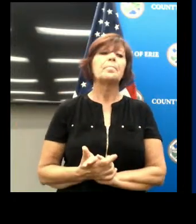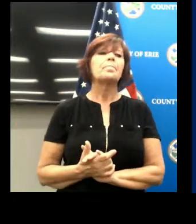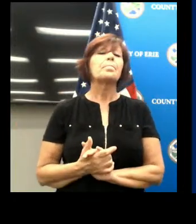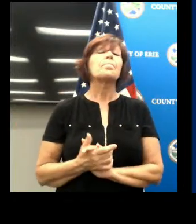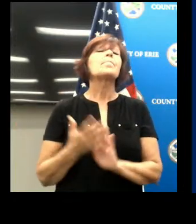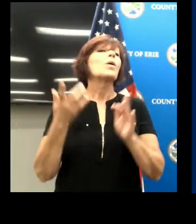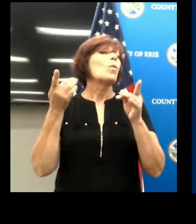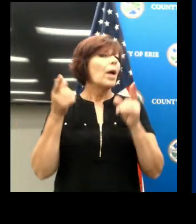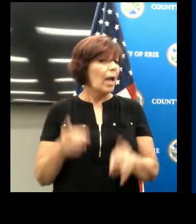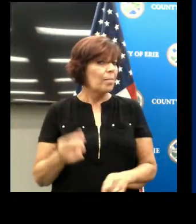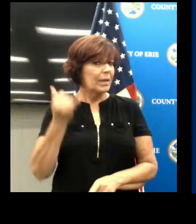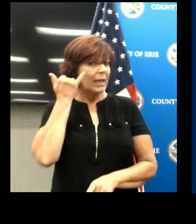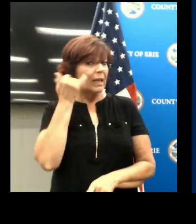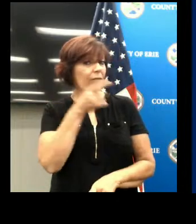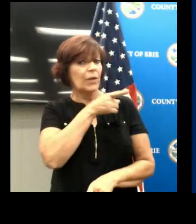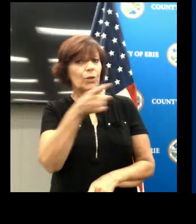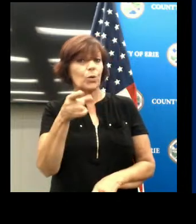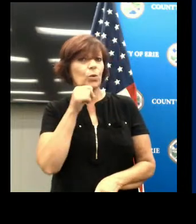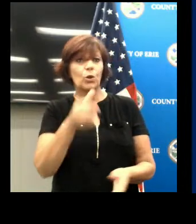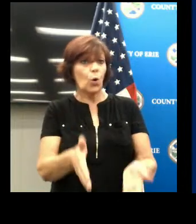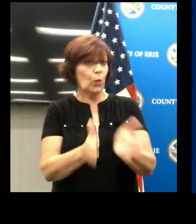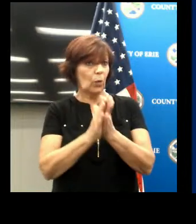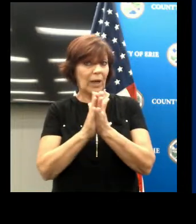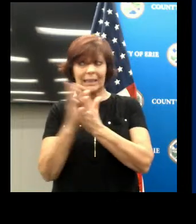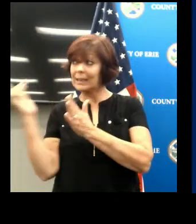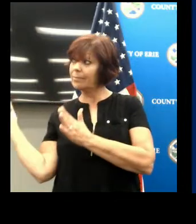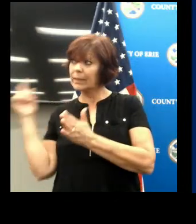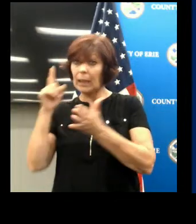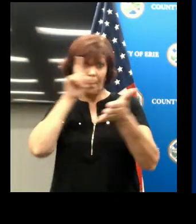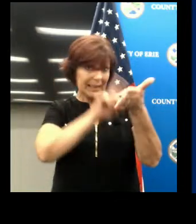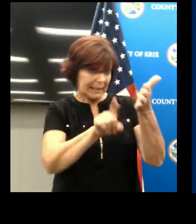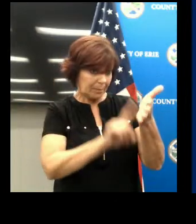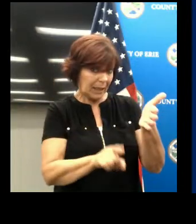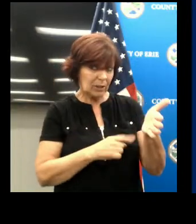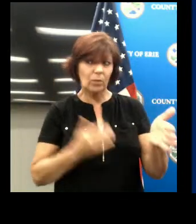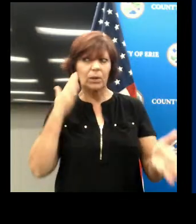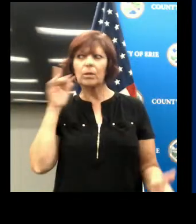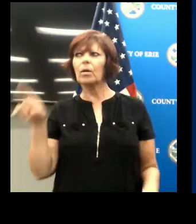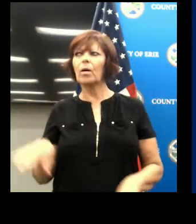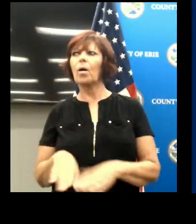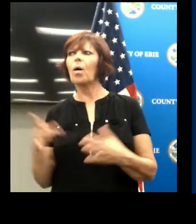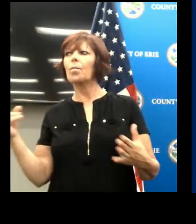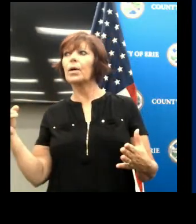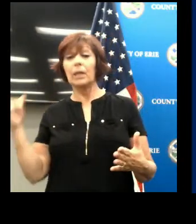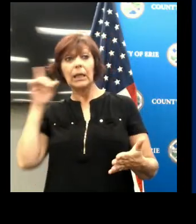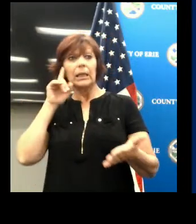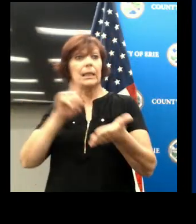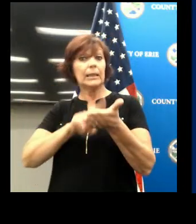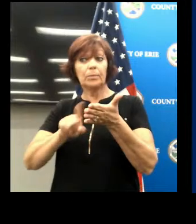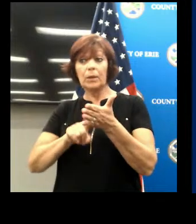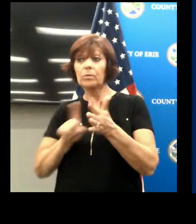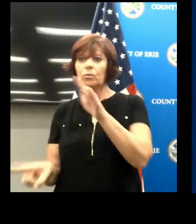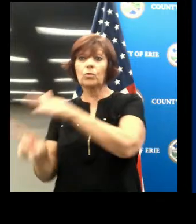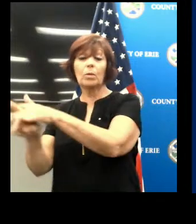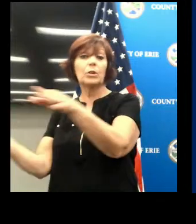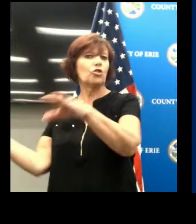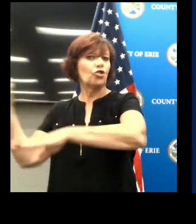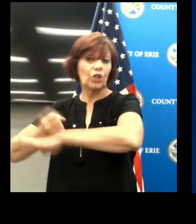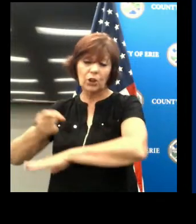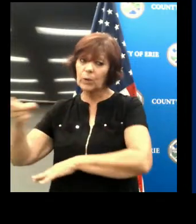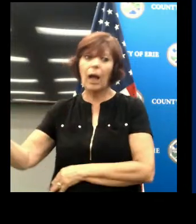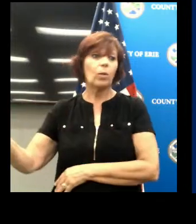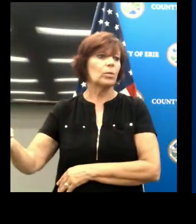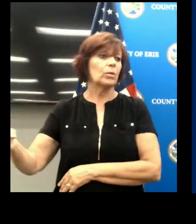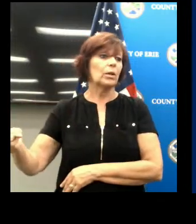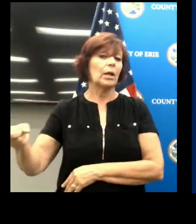going to happen is if you don't request the inspection, and we know about your place, our inspectors are going to come down and shut you down. We